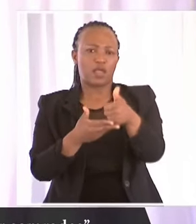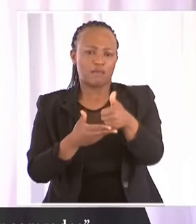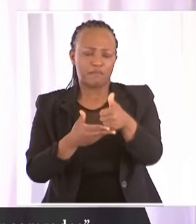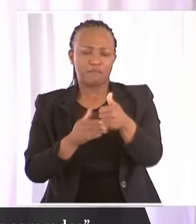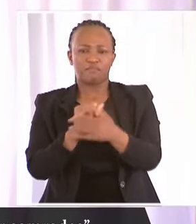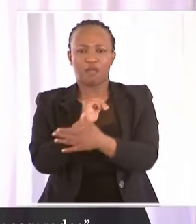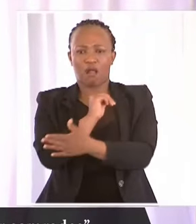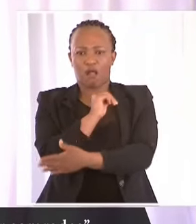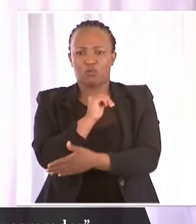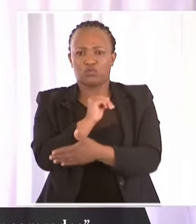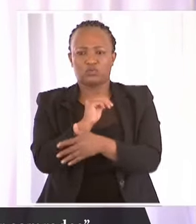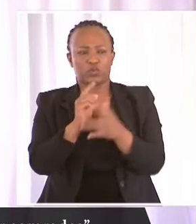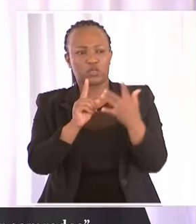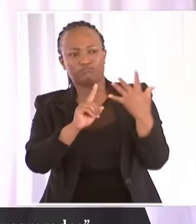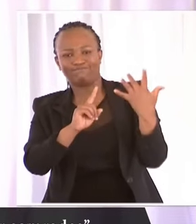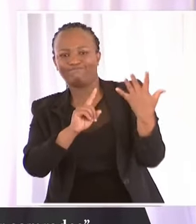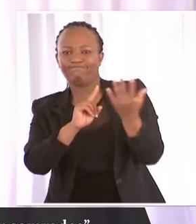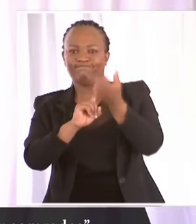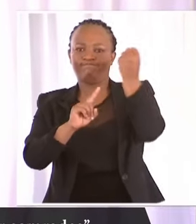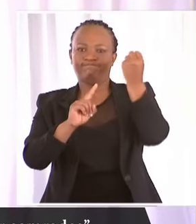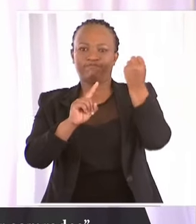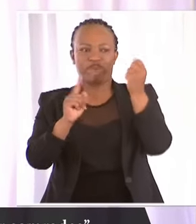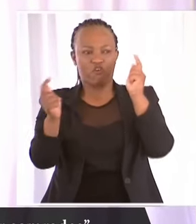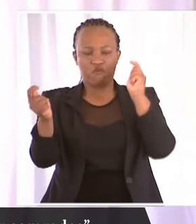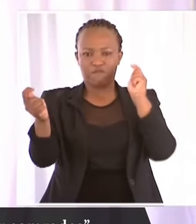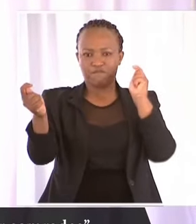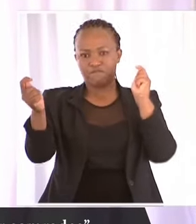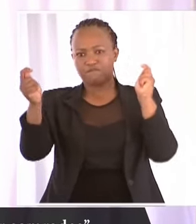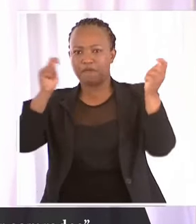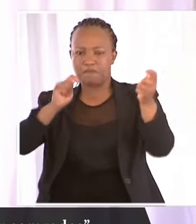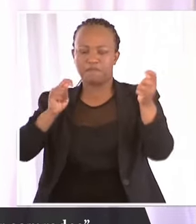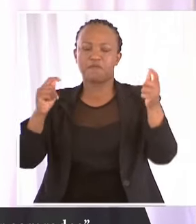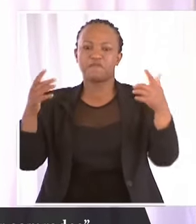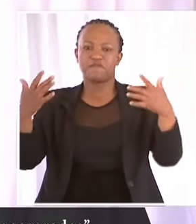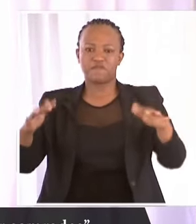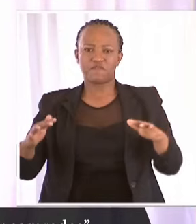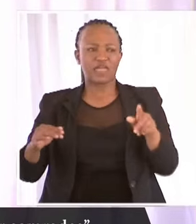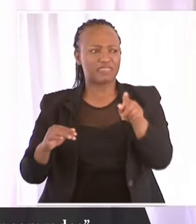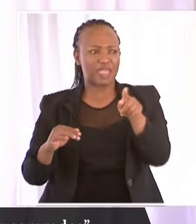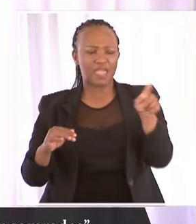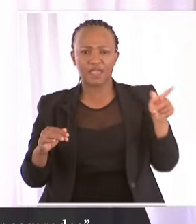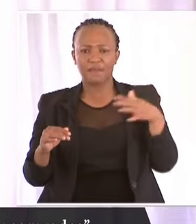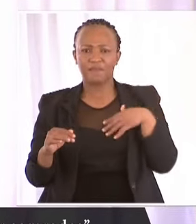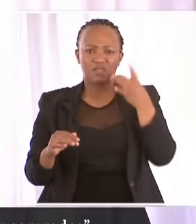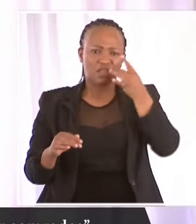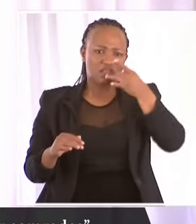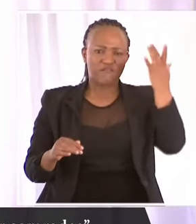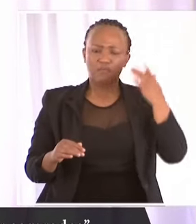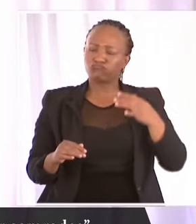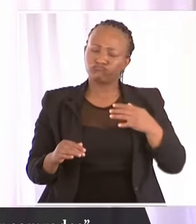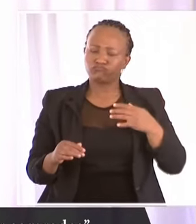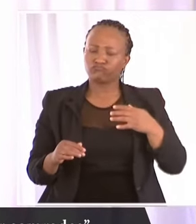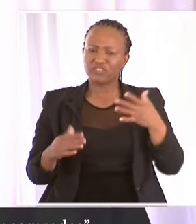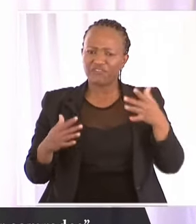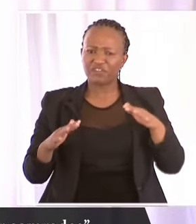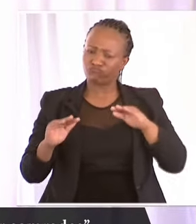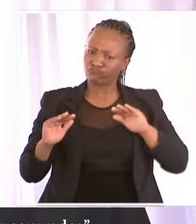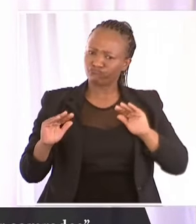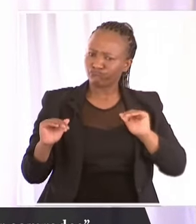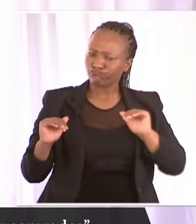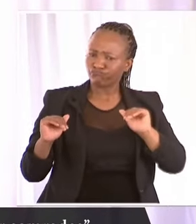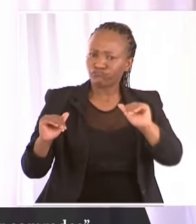achieve significant changes. They have showed immense resilience. They have showed